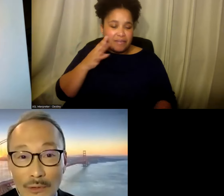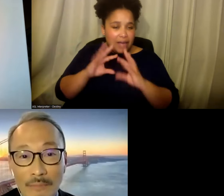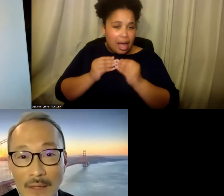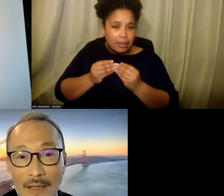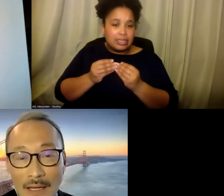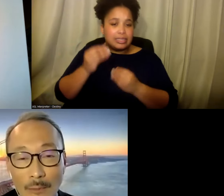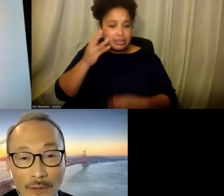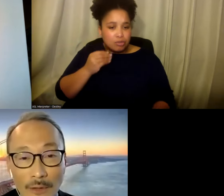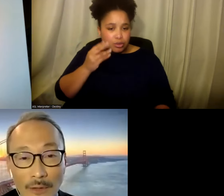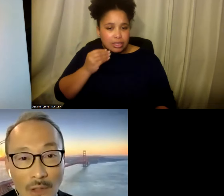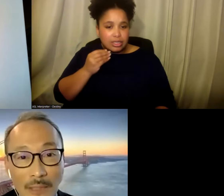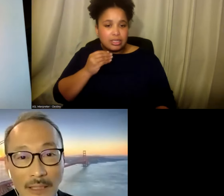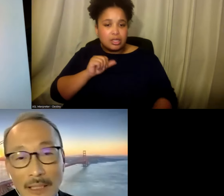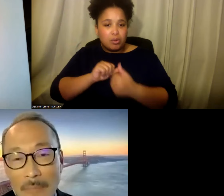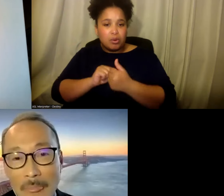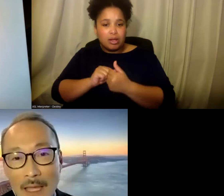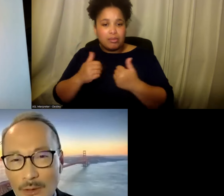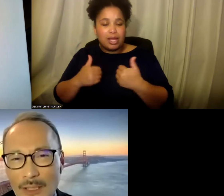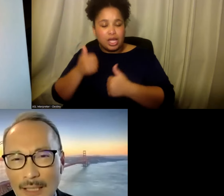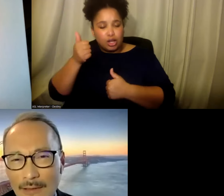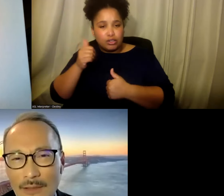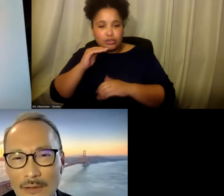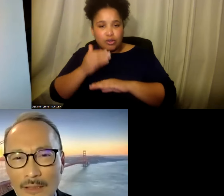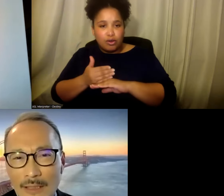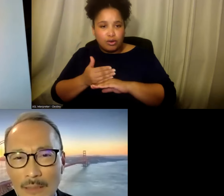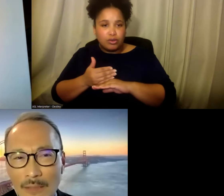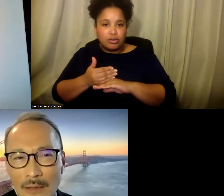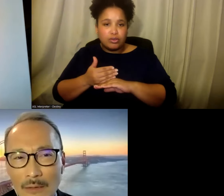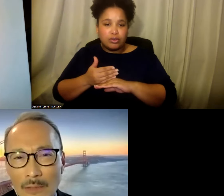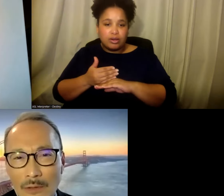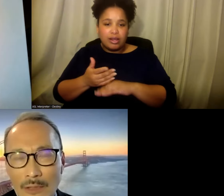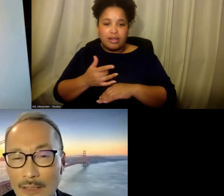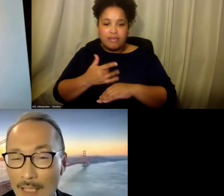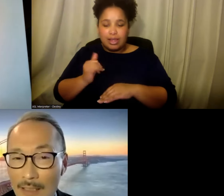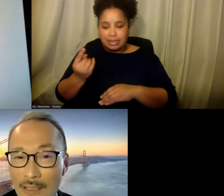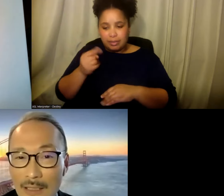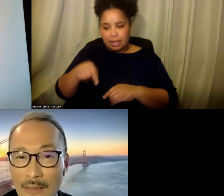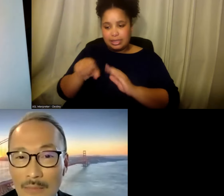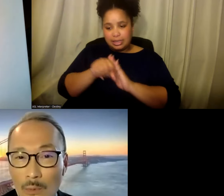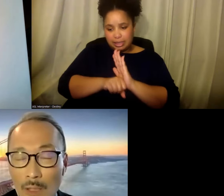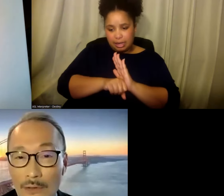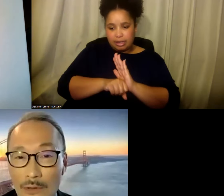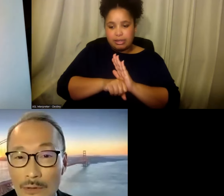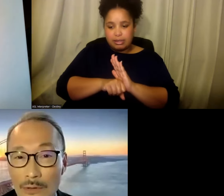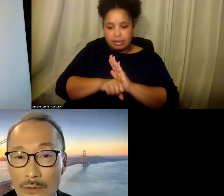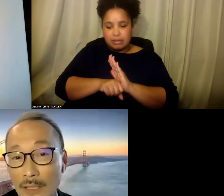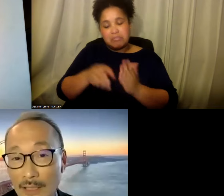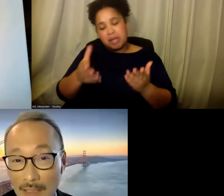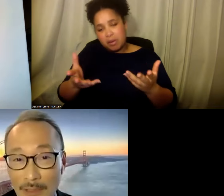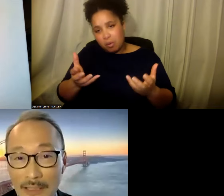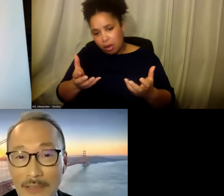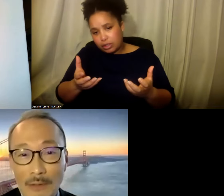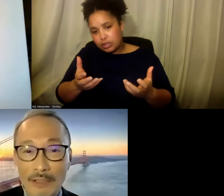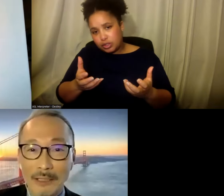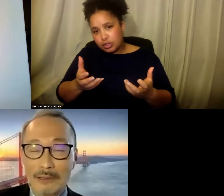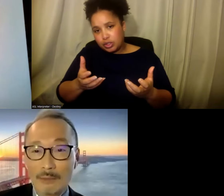through with a younger daughter. But I do think that, this is something which the state, they want to look at